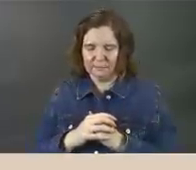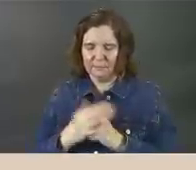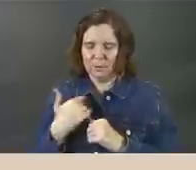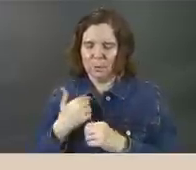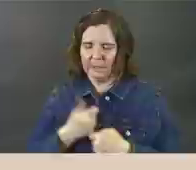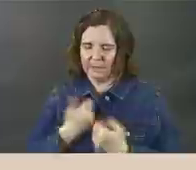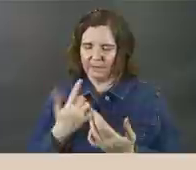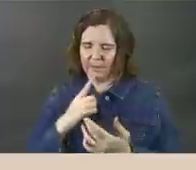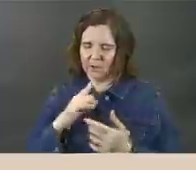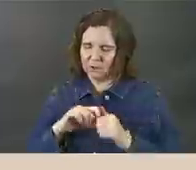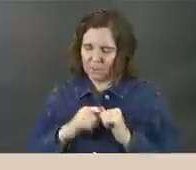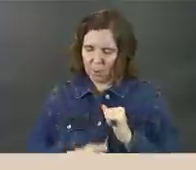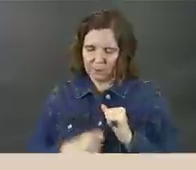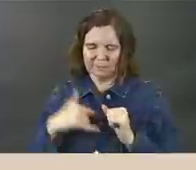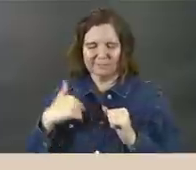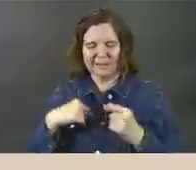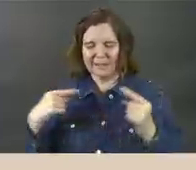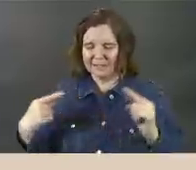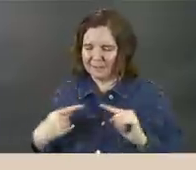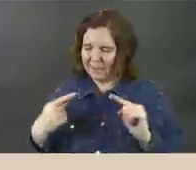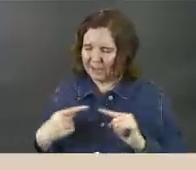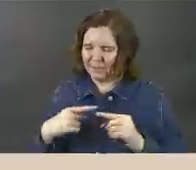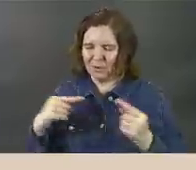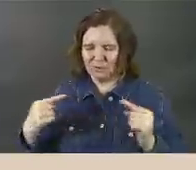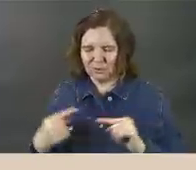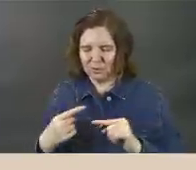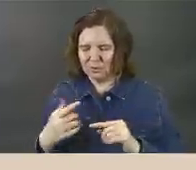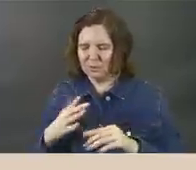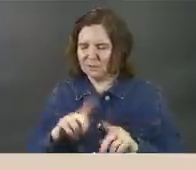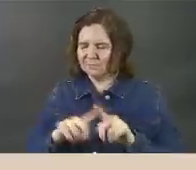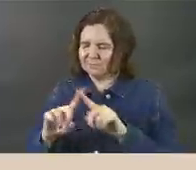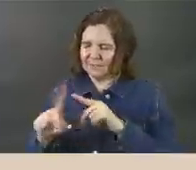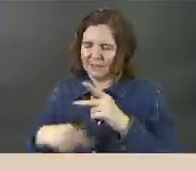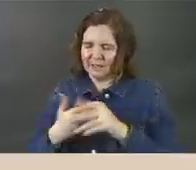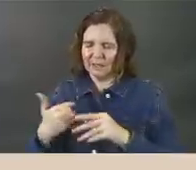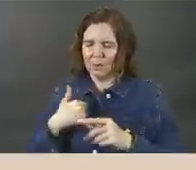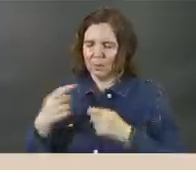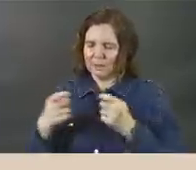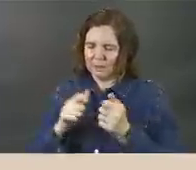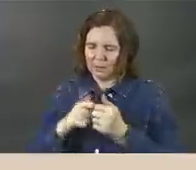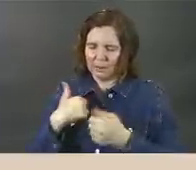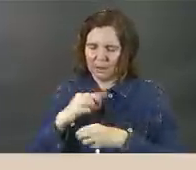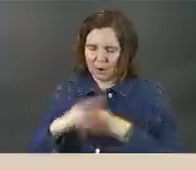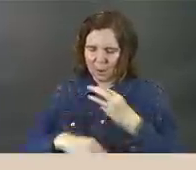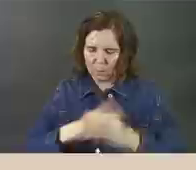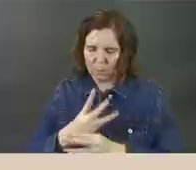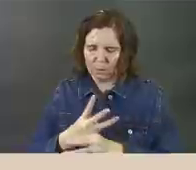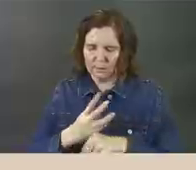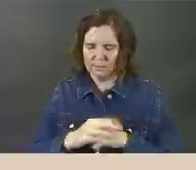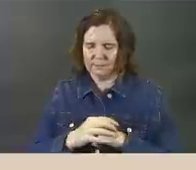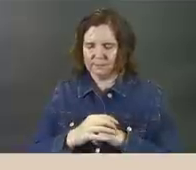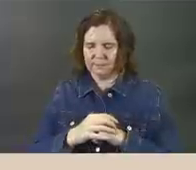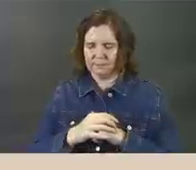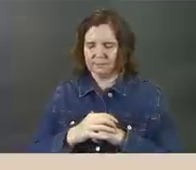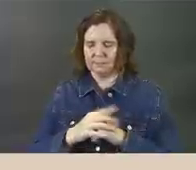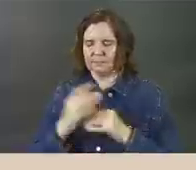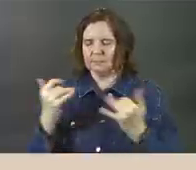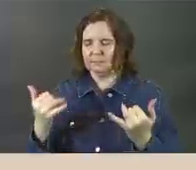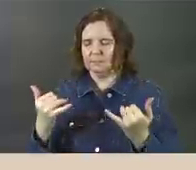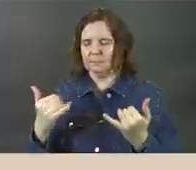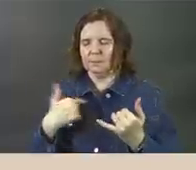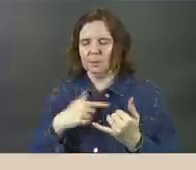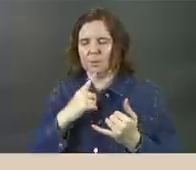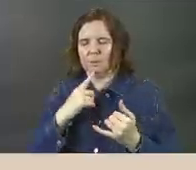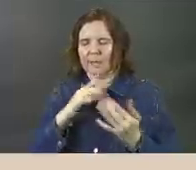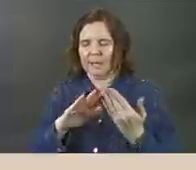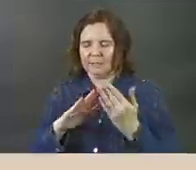God, we confess that there's brokenness. God, there's pain, there's hurt, there's all sorts of things that we are dealing with in our world. But God, right now,